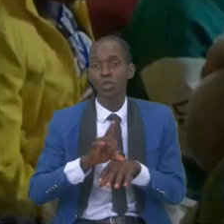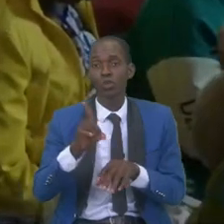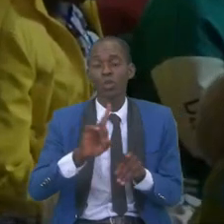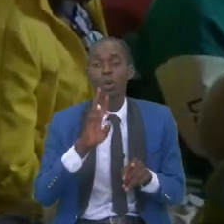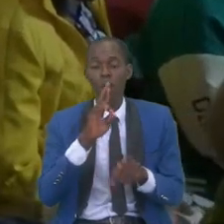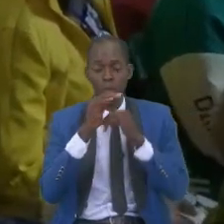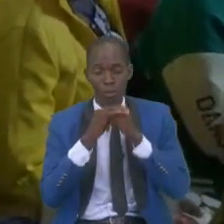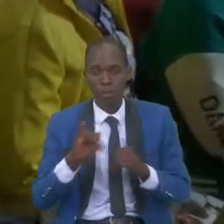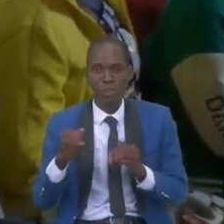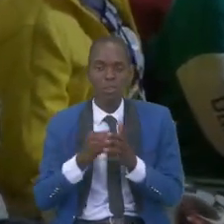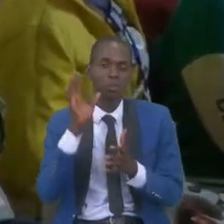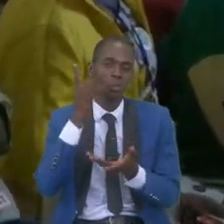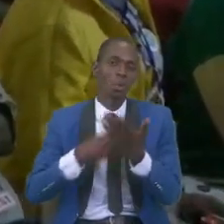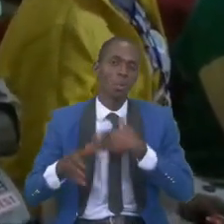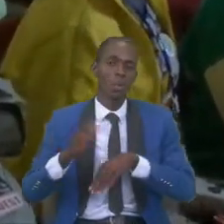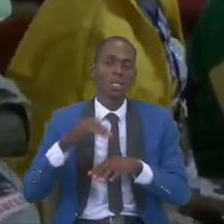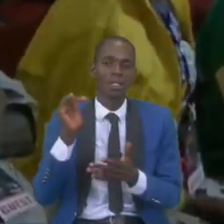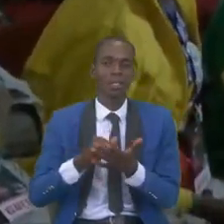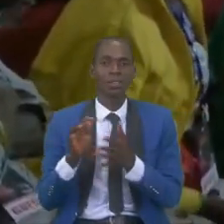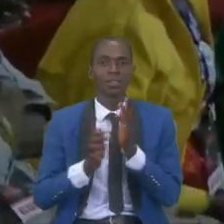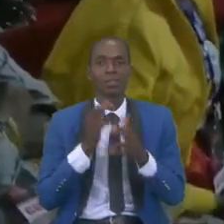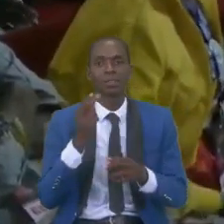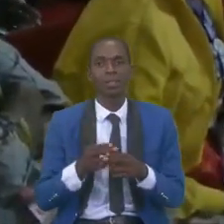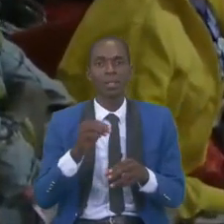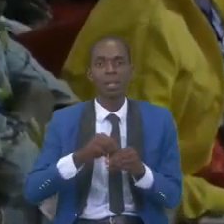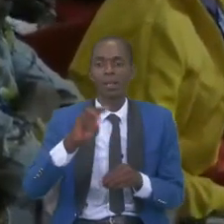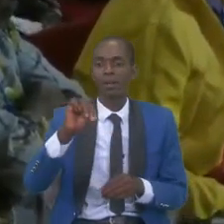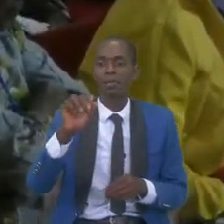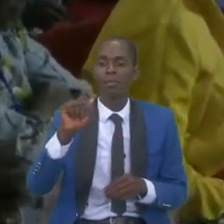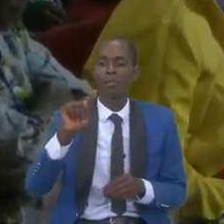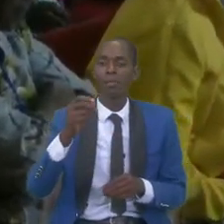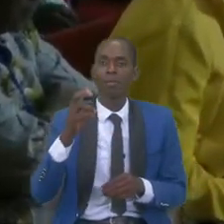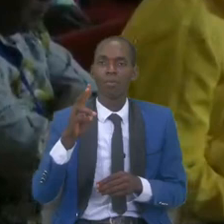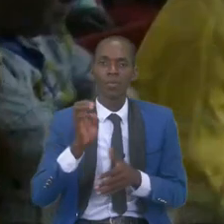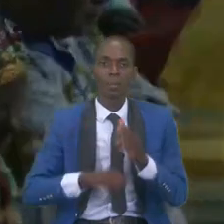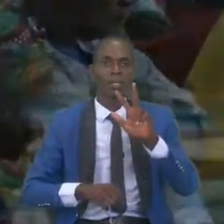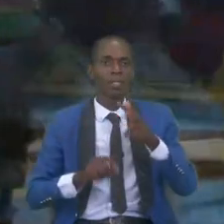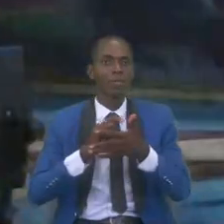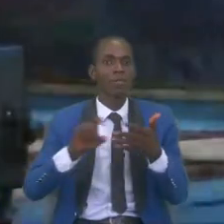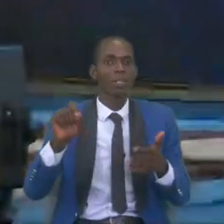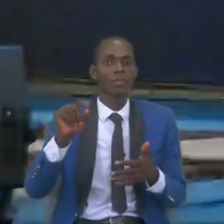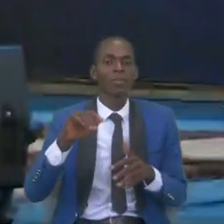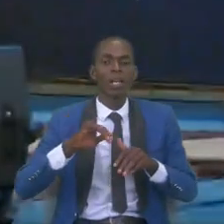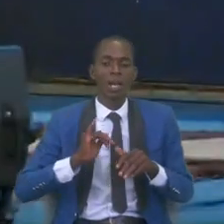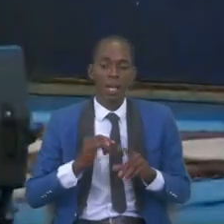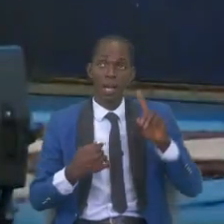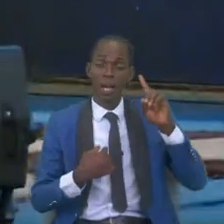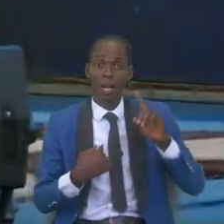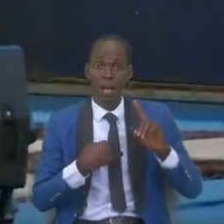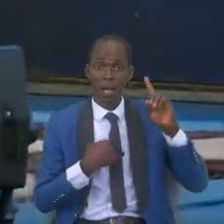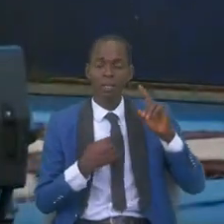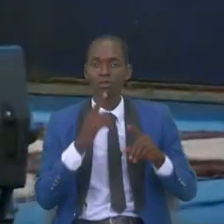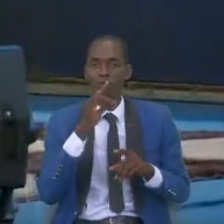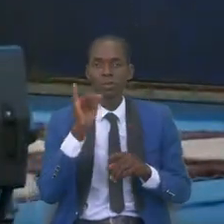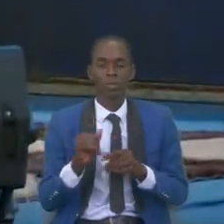in Jesus' name. Look at Matthew chapter 3. I'm reading from verse 11. I indeed baptize you with water unto